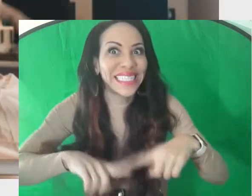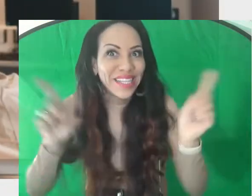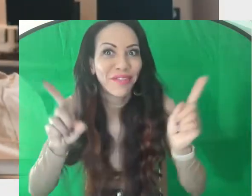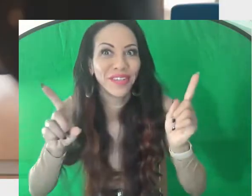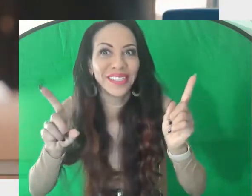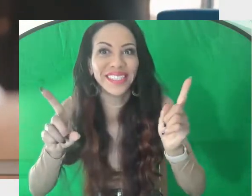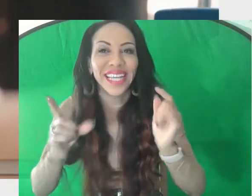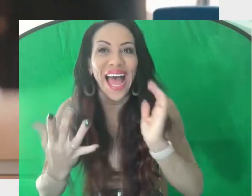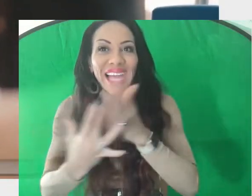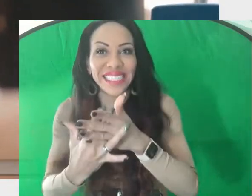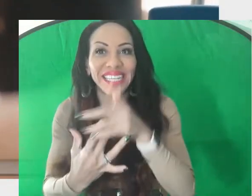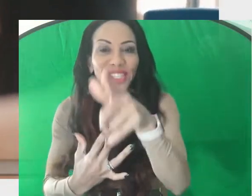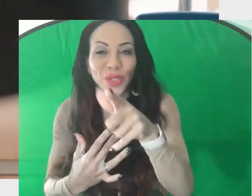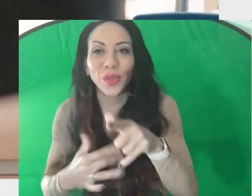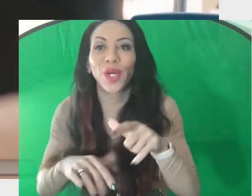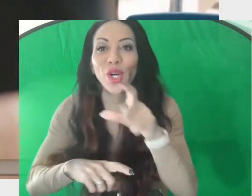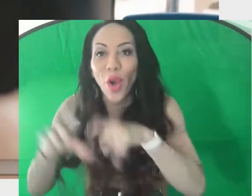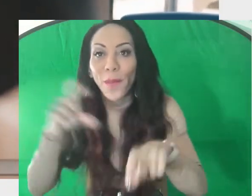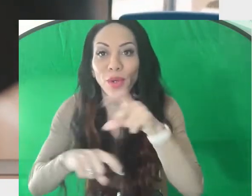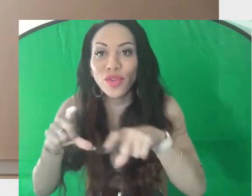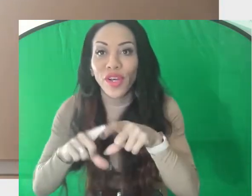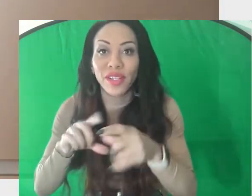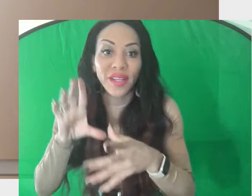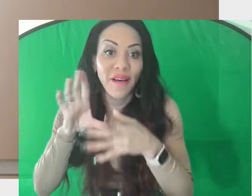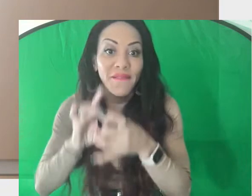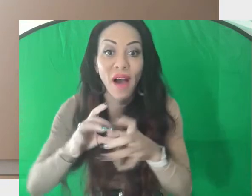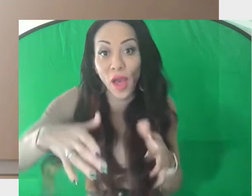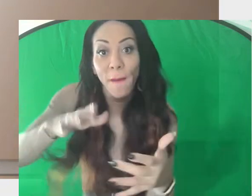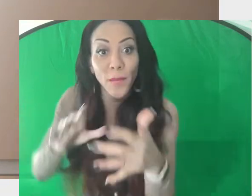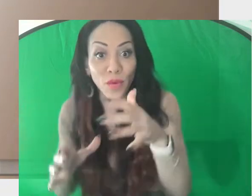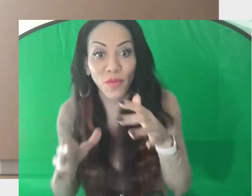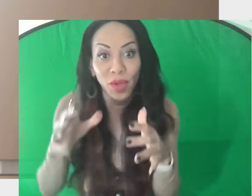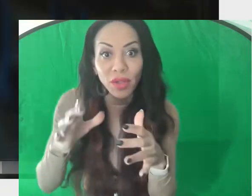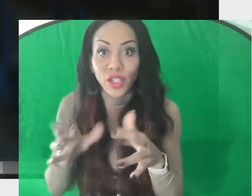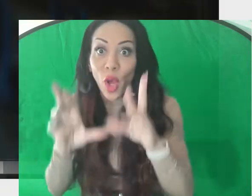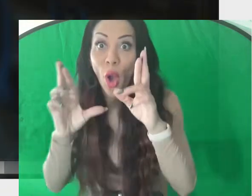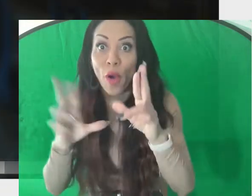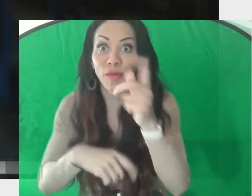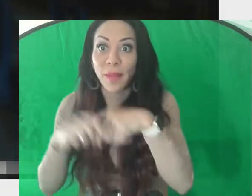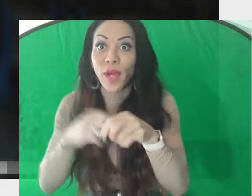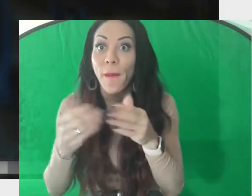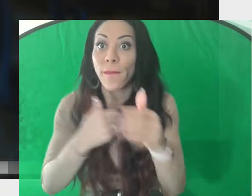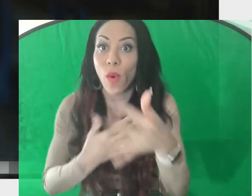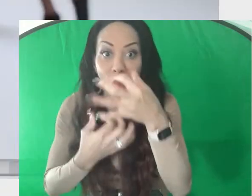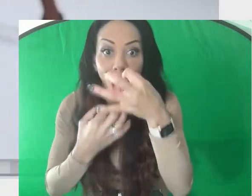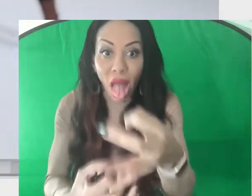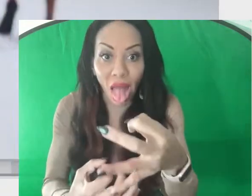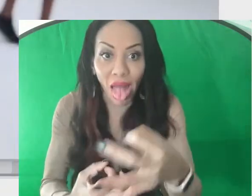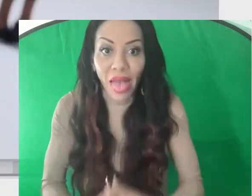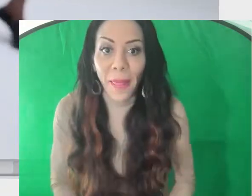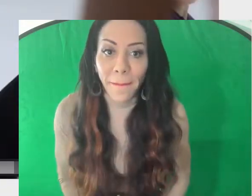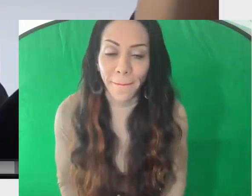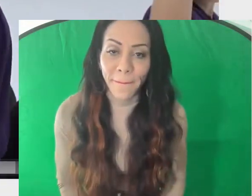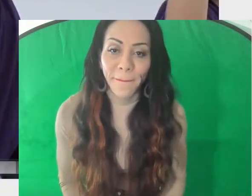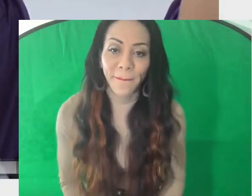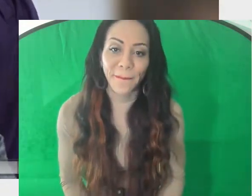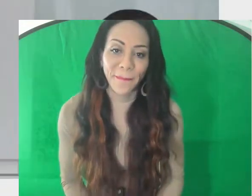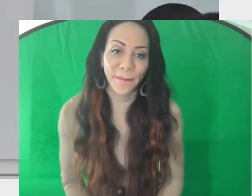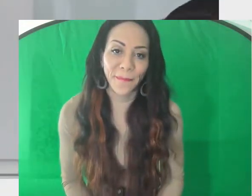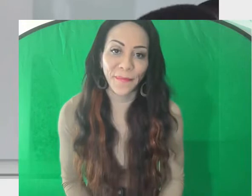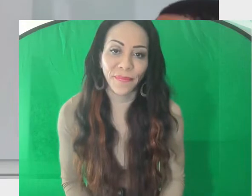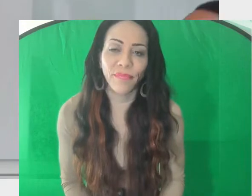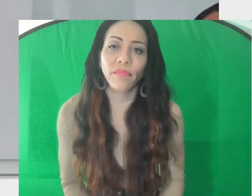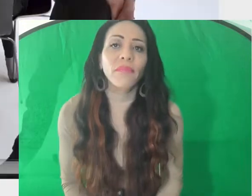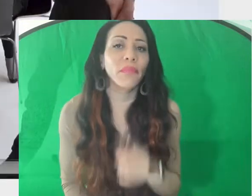and make my own unique thing, whatever that might be. So one thing that we do know is that the reason that